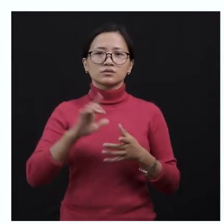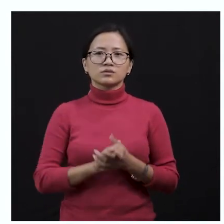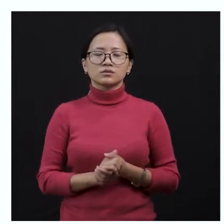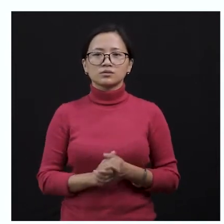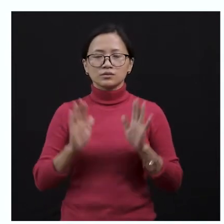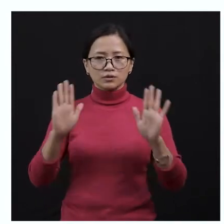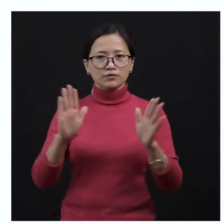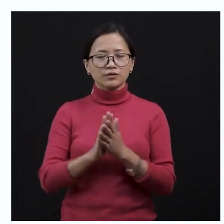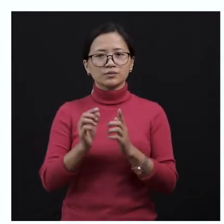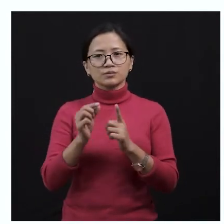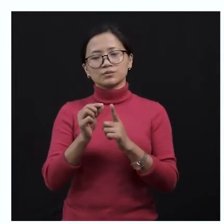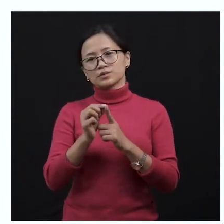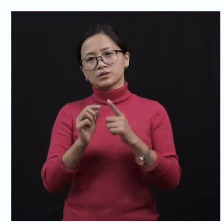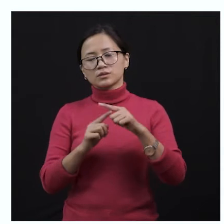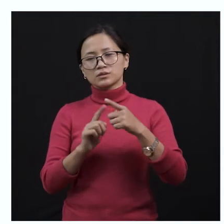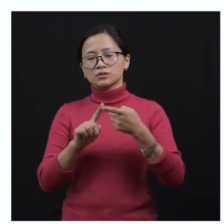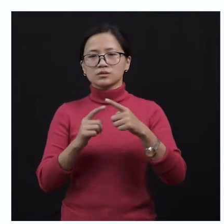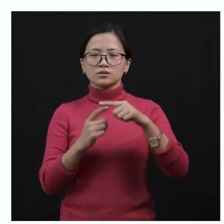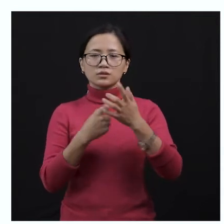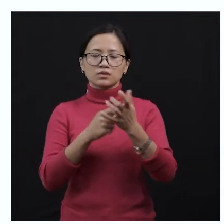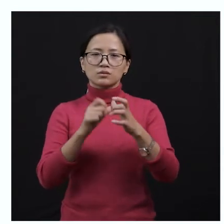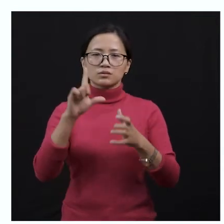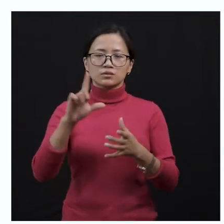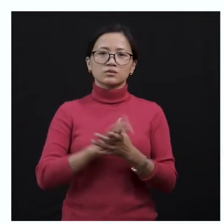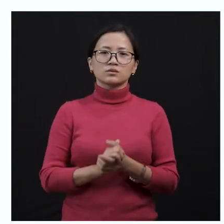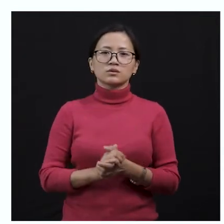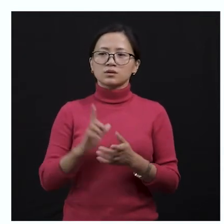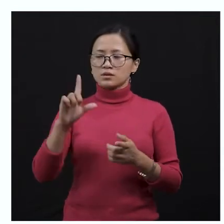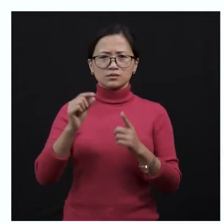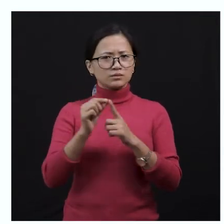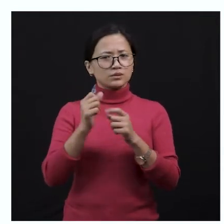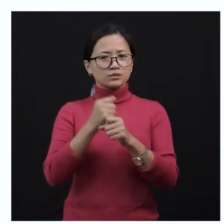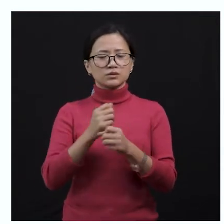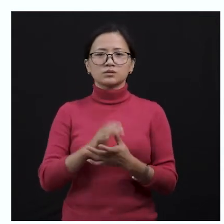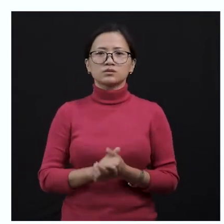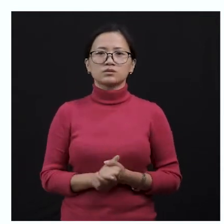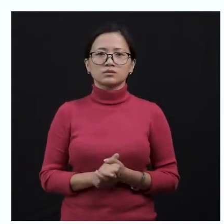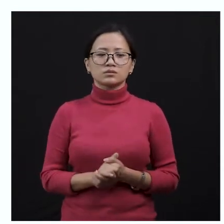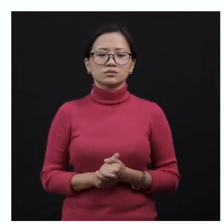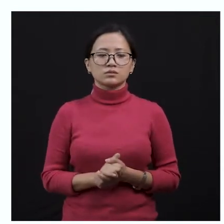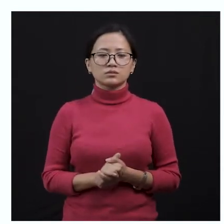a petrol, a diesel, right? We have LPG.